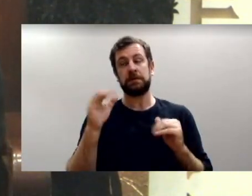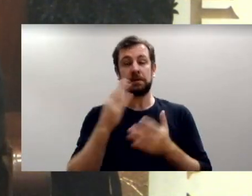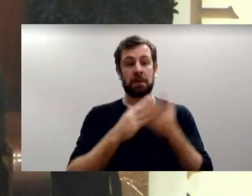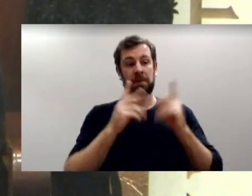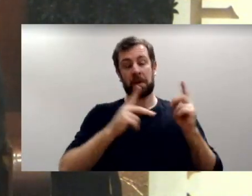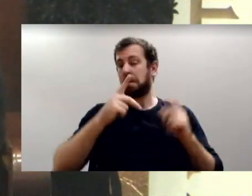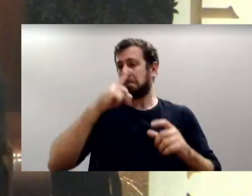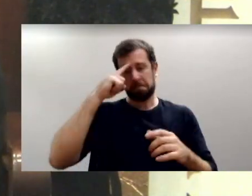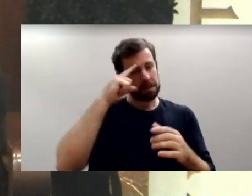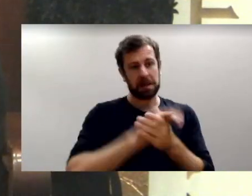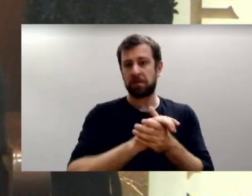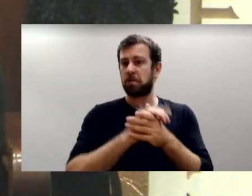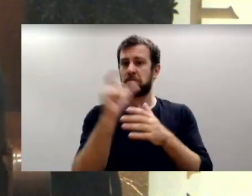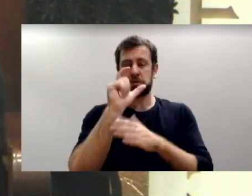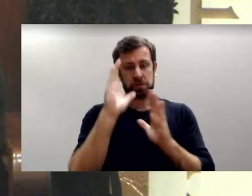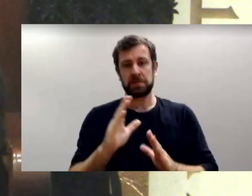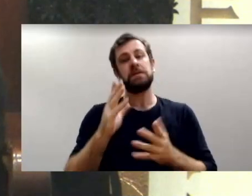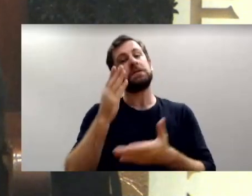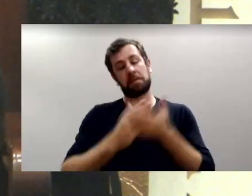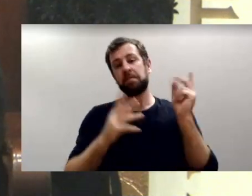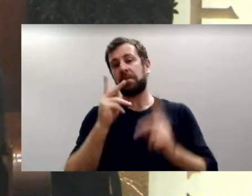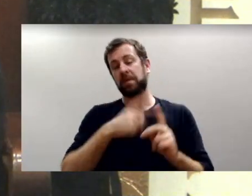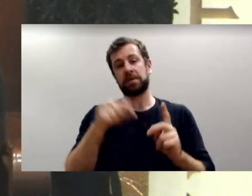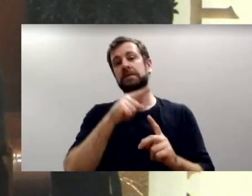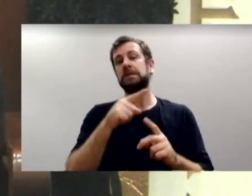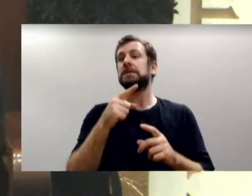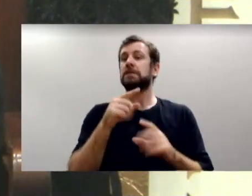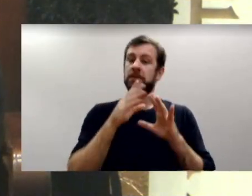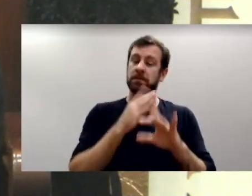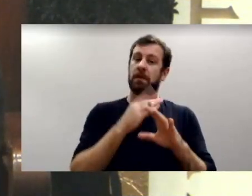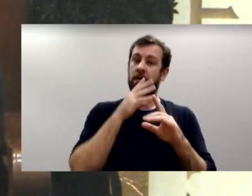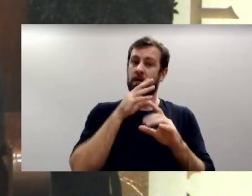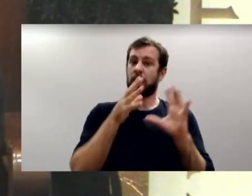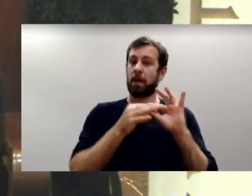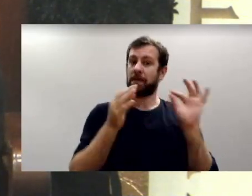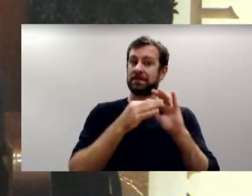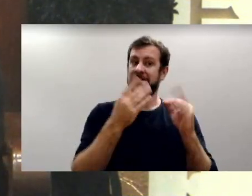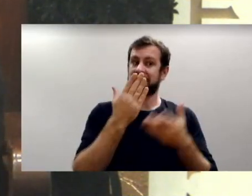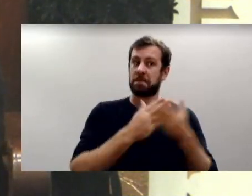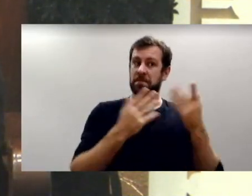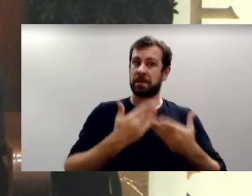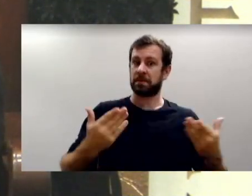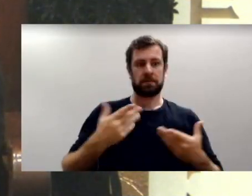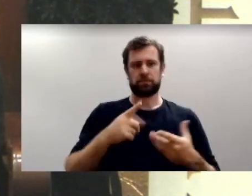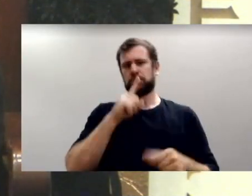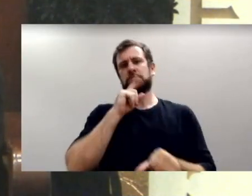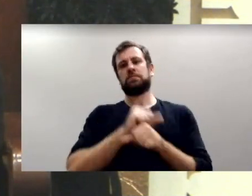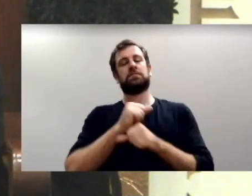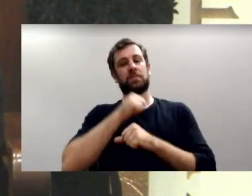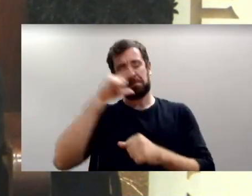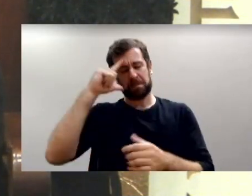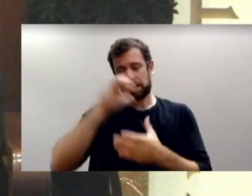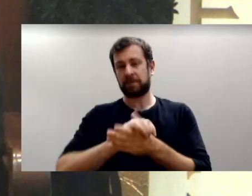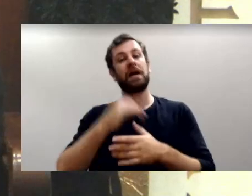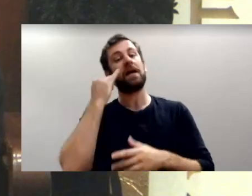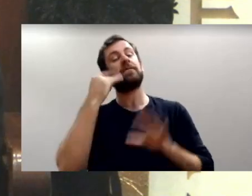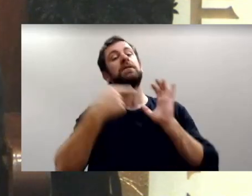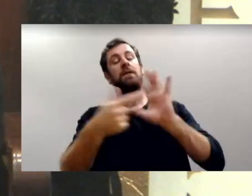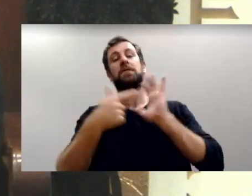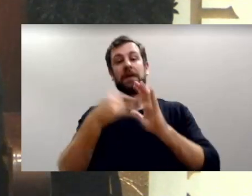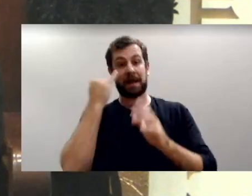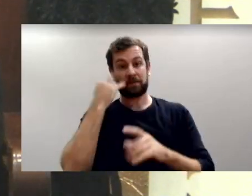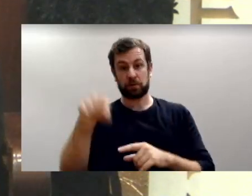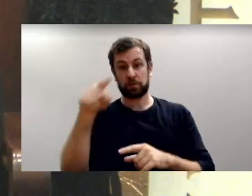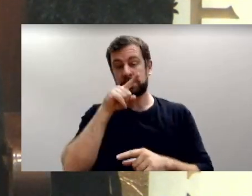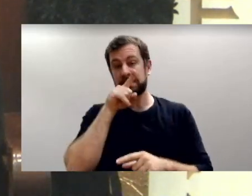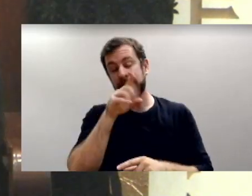well-believing Muslims also end up saying things they don't believe in that. You know, for example, when you say, you know, they